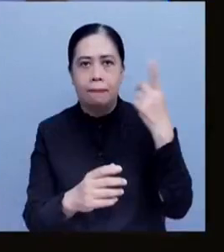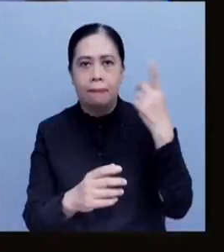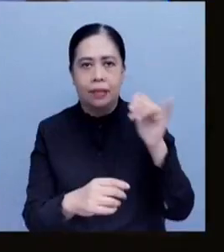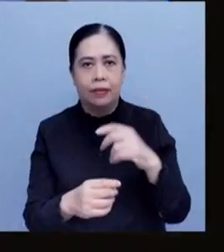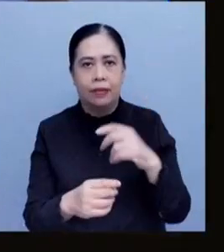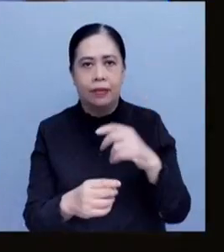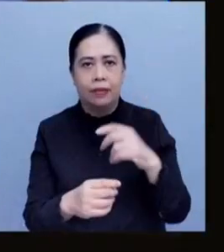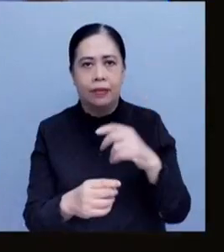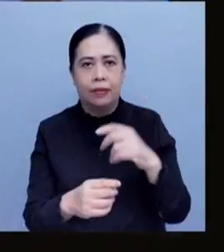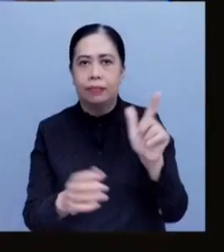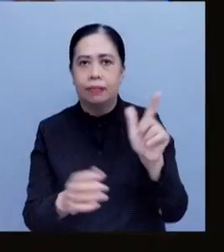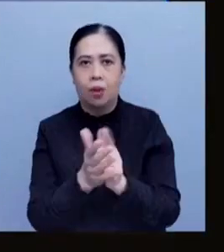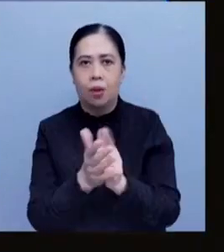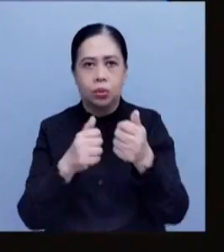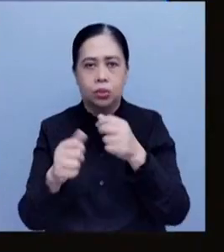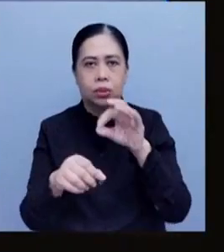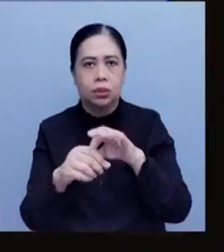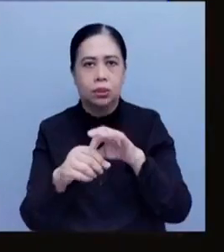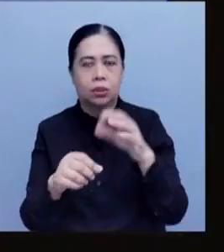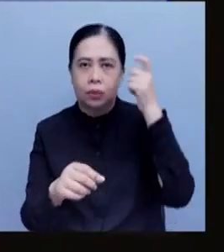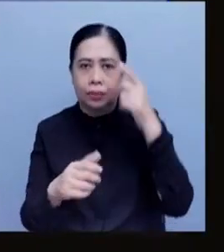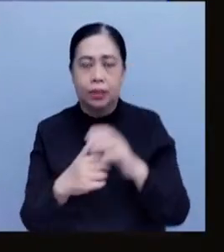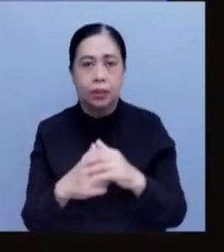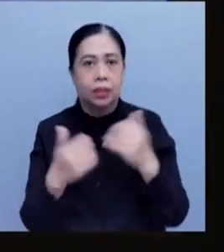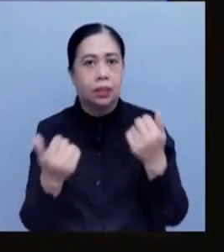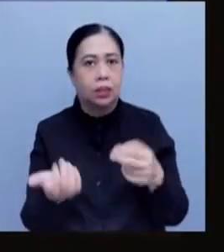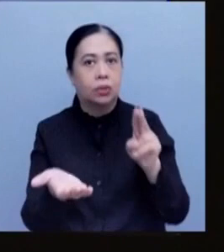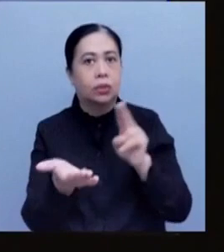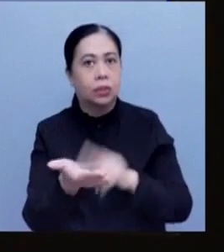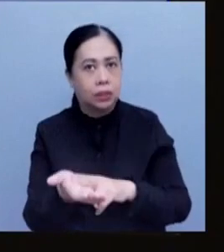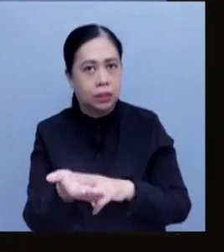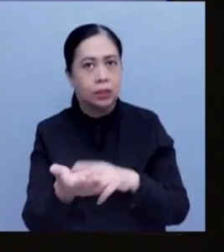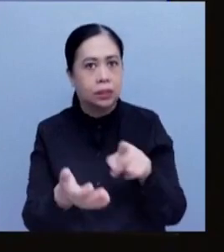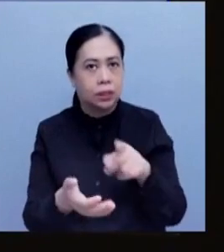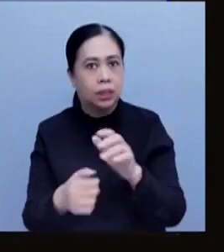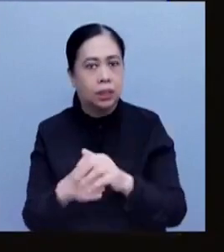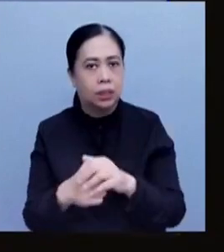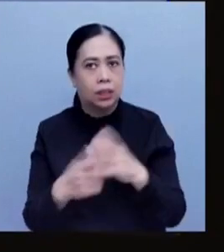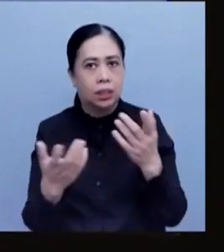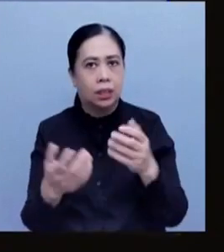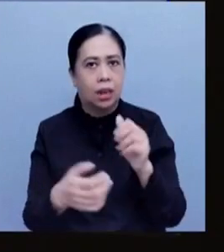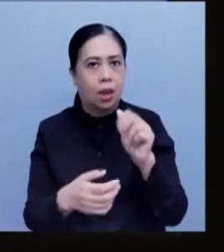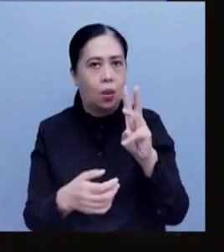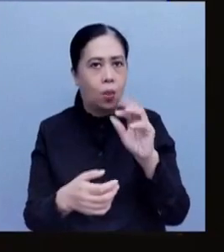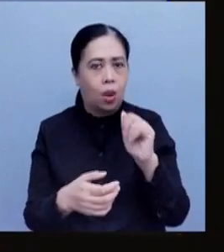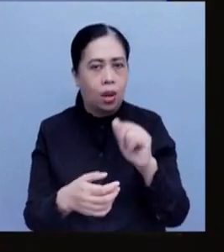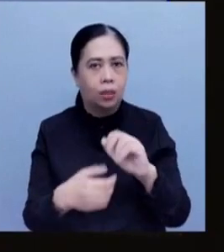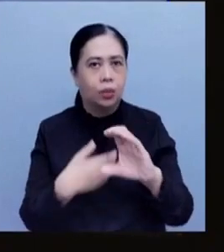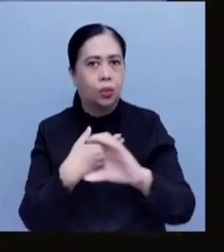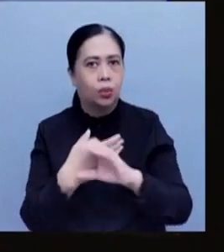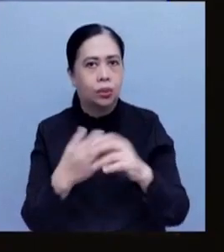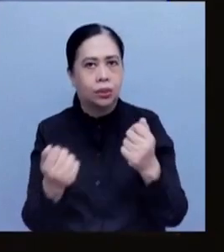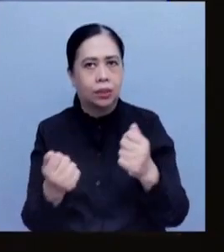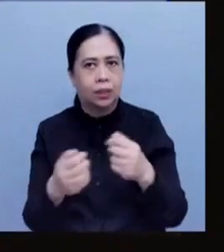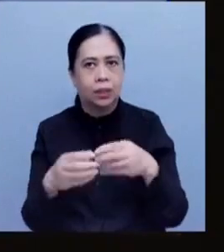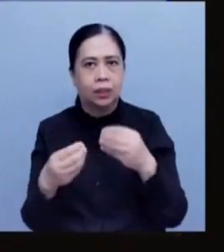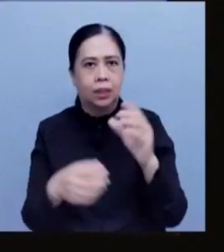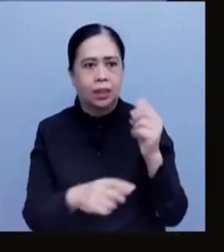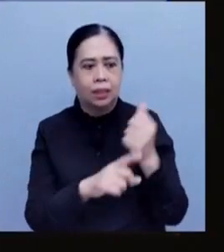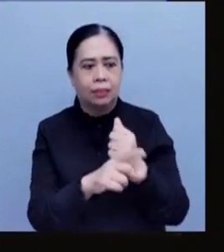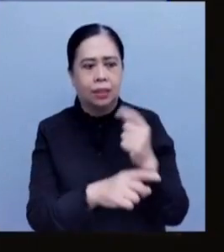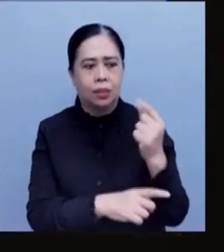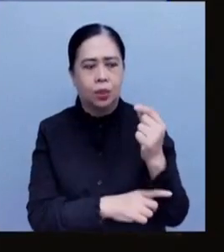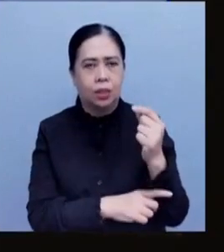noted in the decision that Lau signed the three notices of award and contract agreements, all dated April